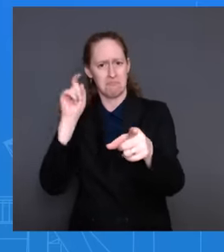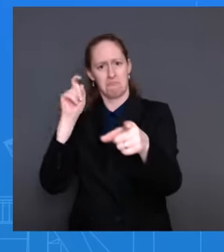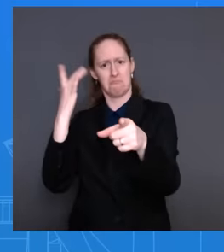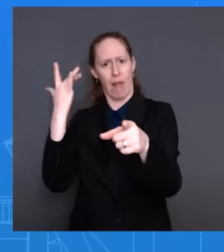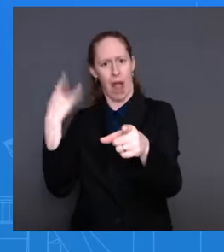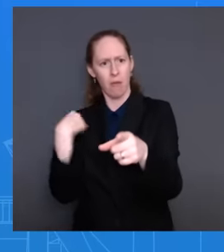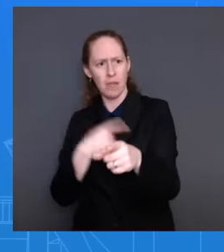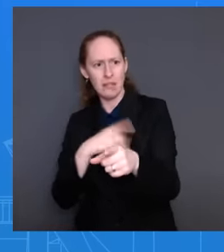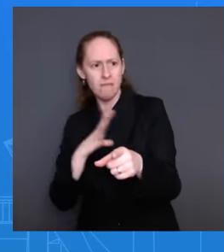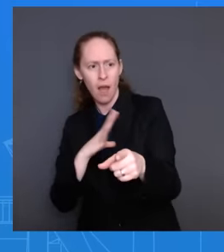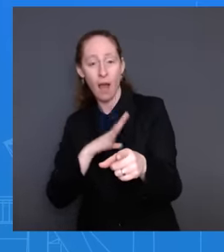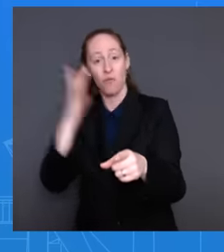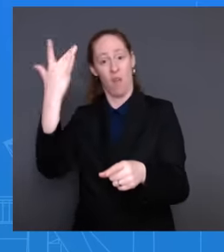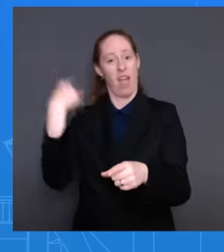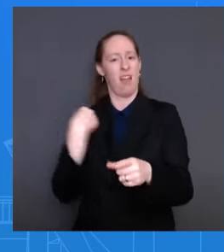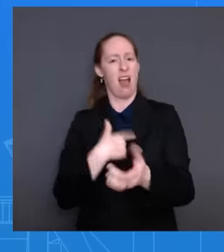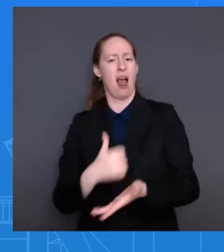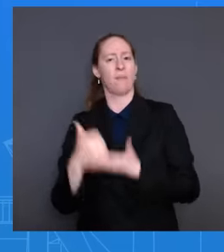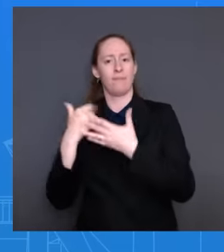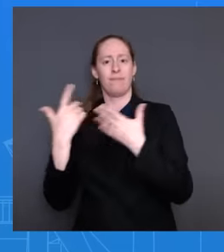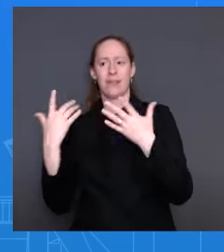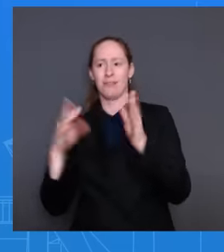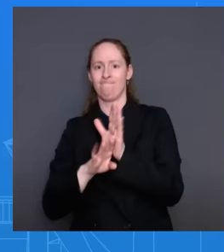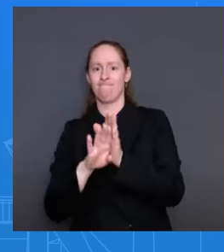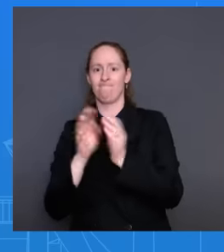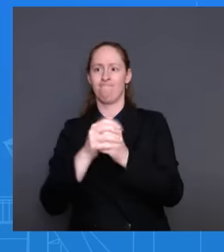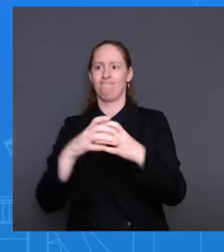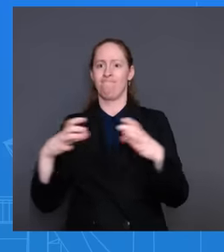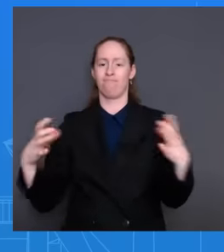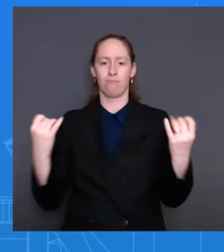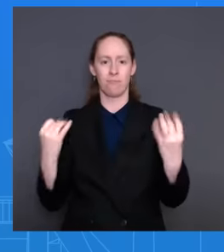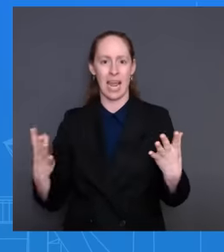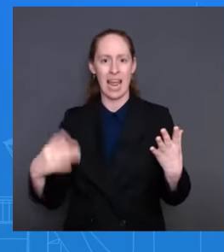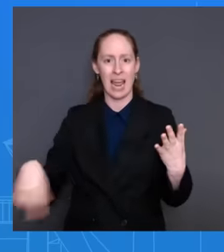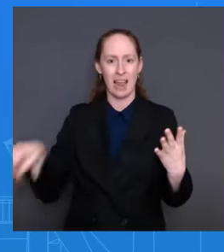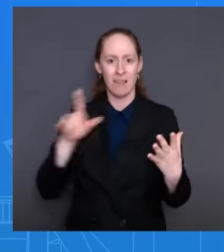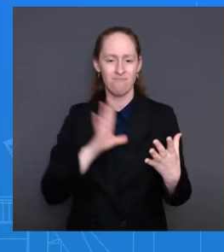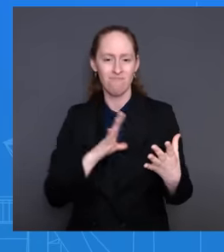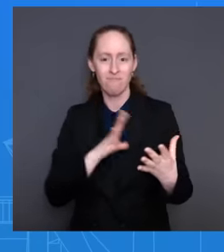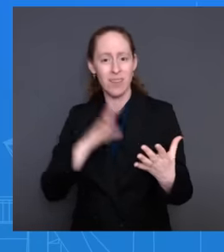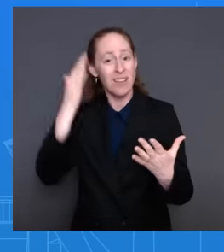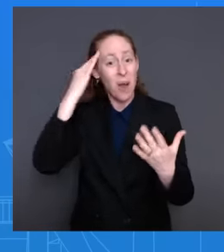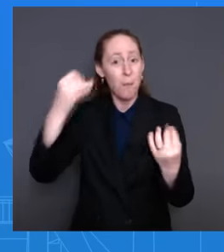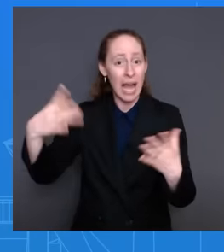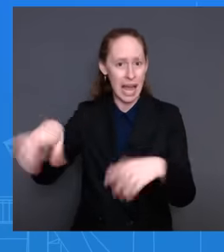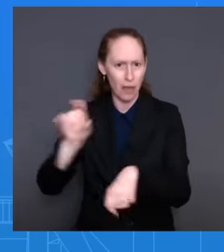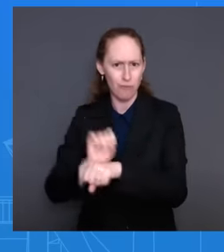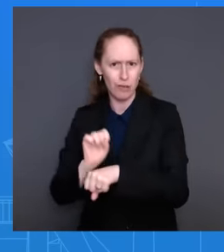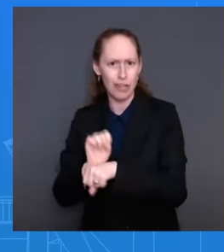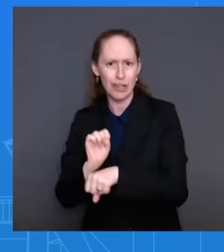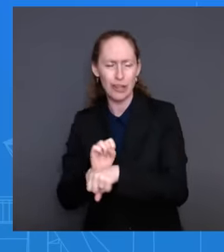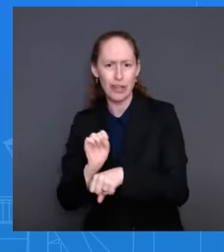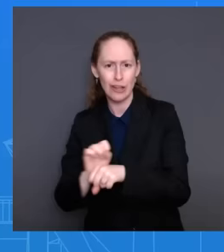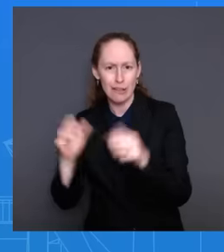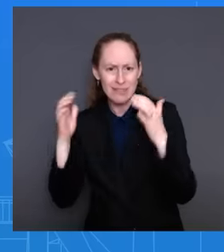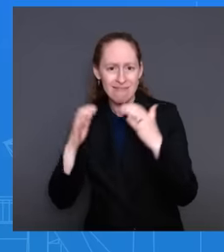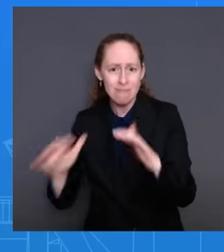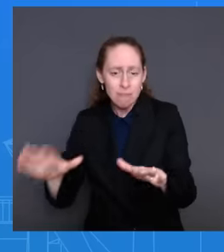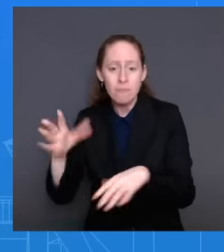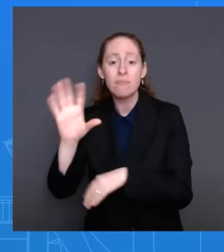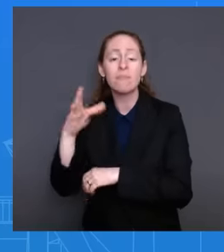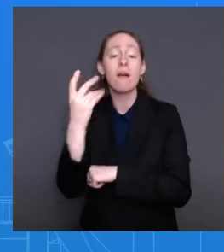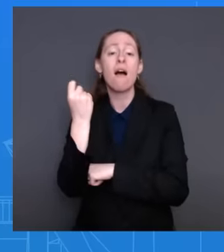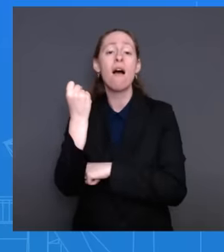You all know the statistics. I won't belabor them, but suffice it to say we have the strongest labor market in